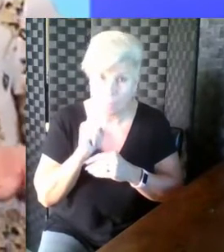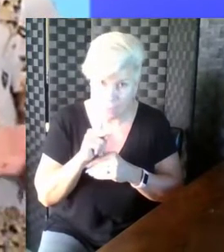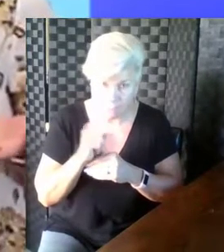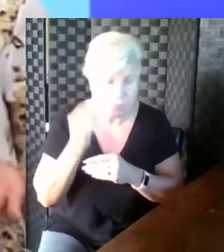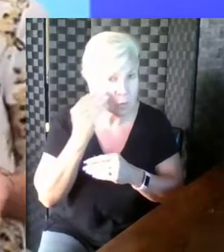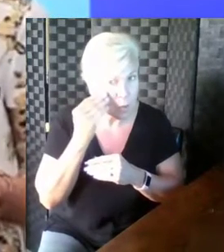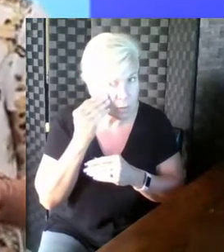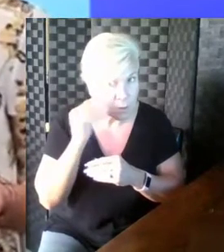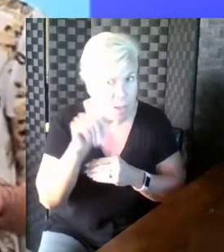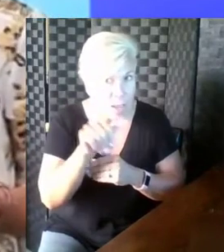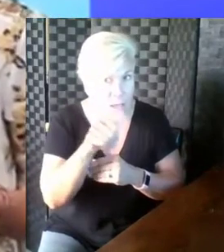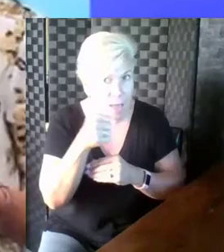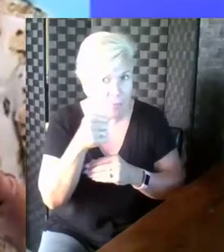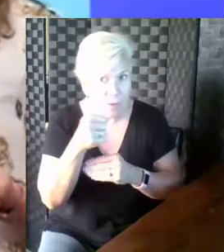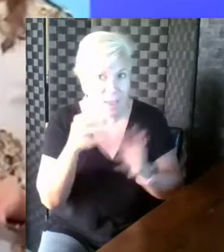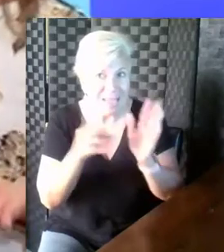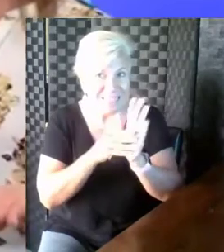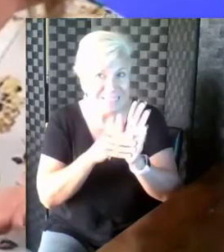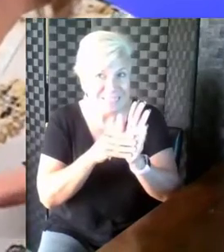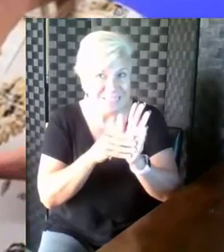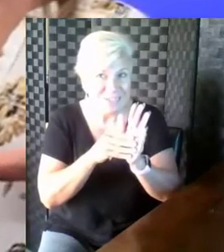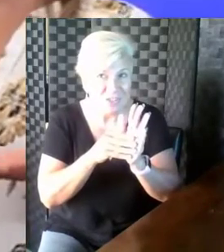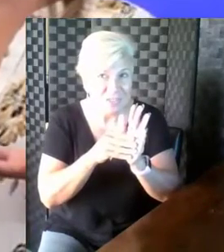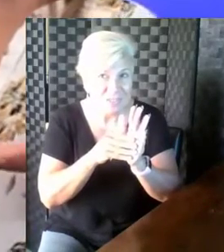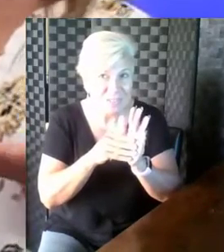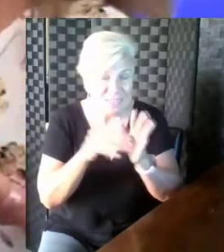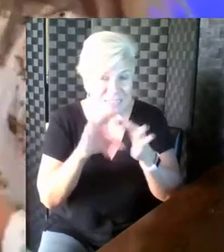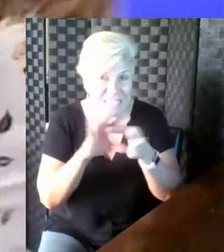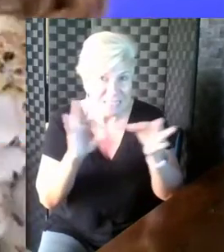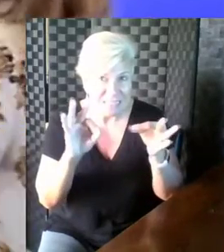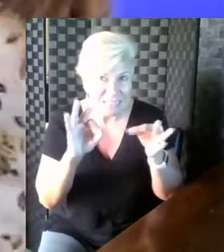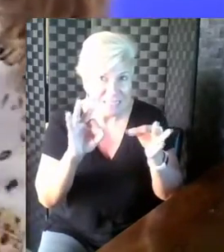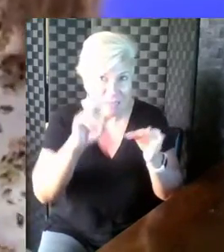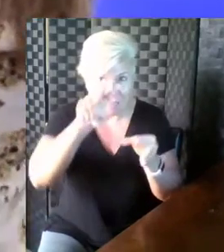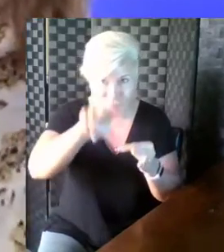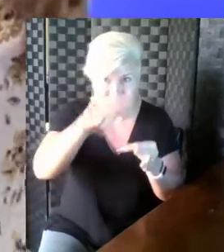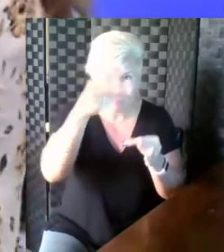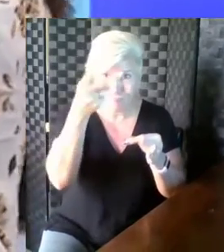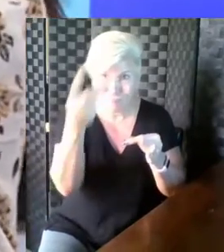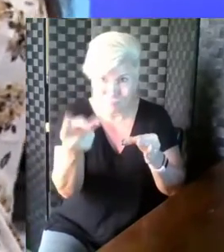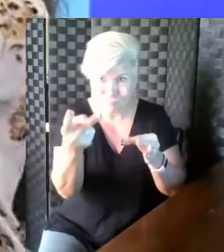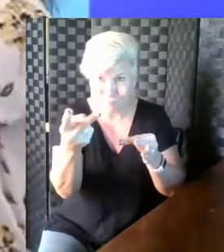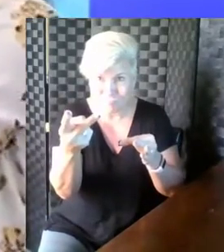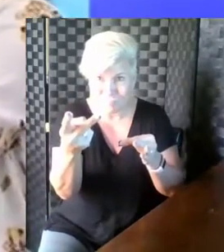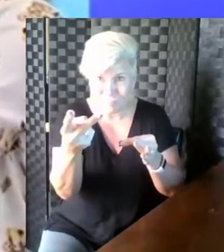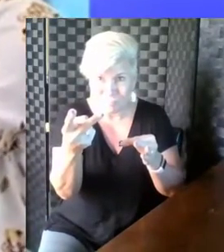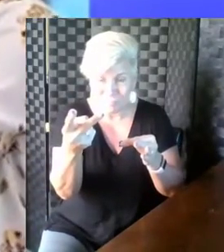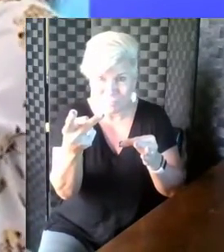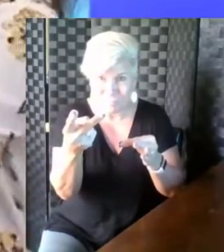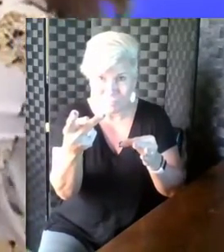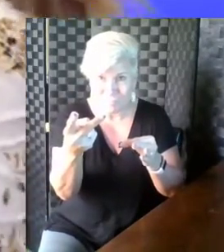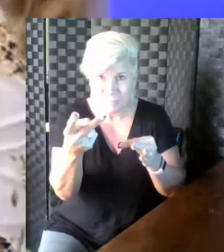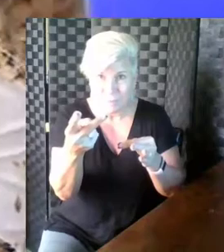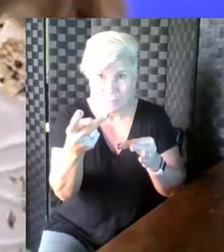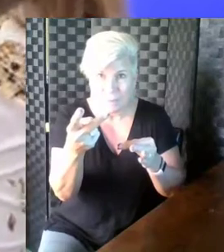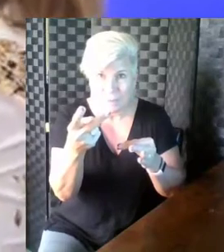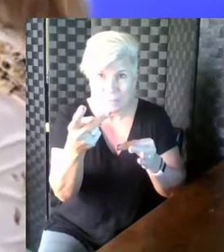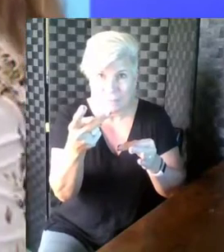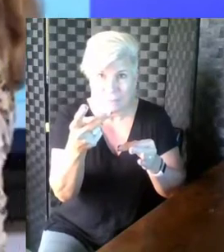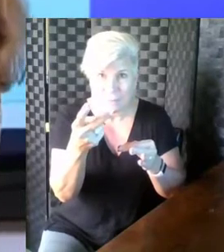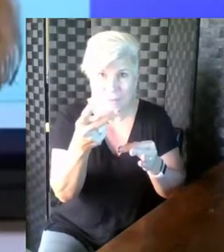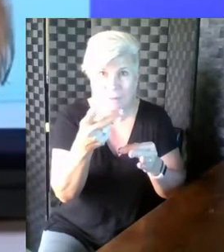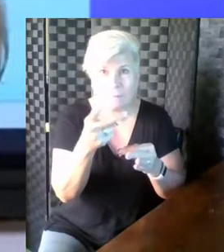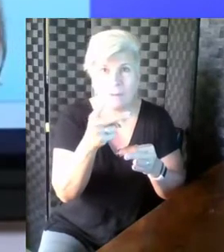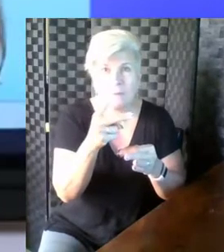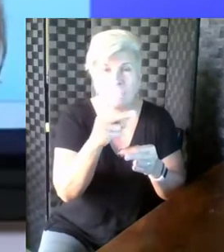Okay, so I know that my other addition problem is simply going to be found by taking those two add-ins and switching them around. So I'm going to